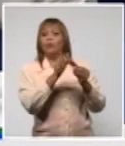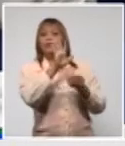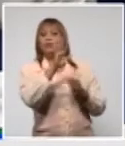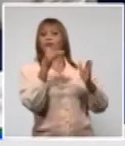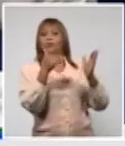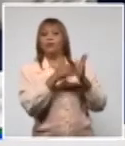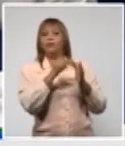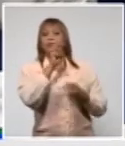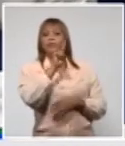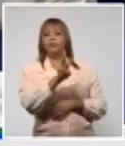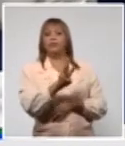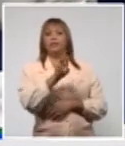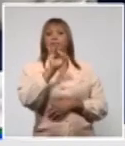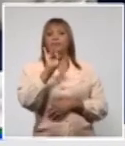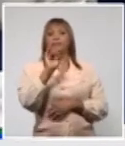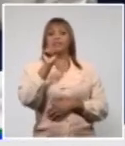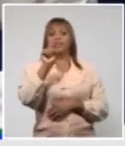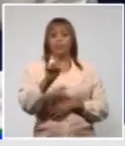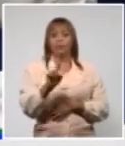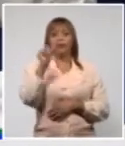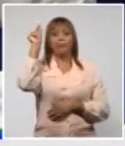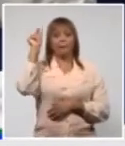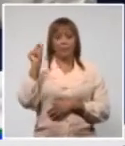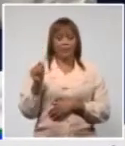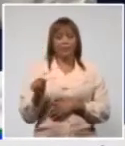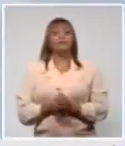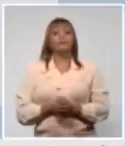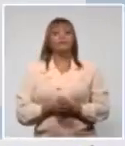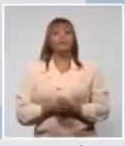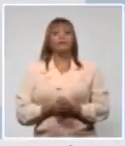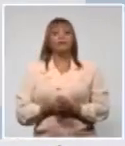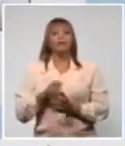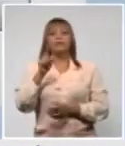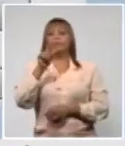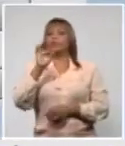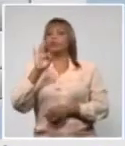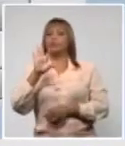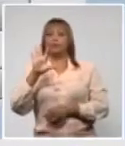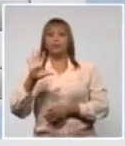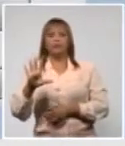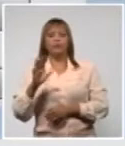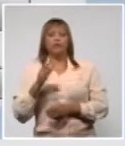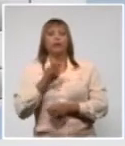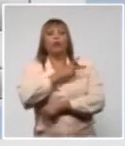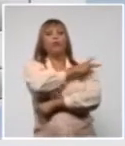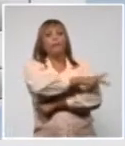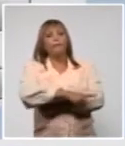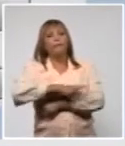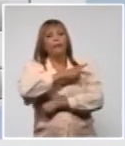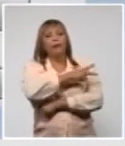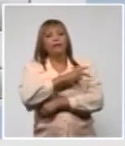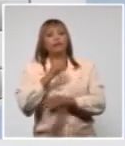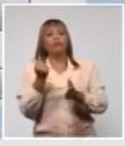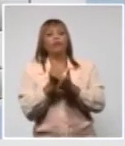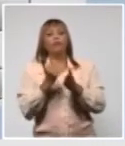Concerning worldwide statistics, COVID-19 pandemic remains to be present in 185